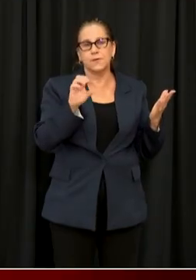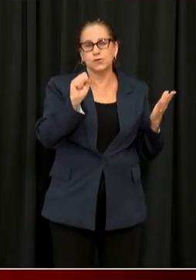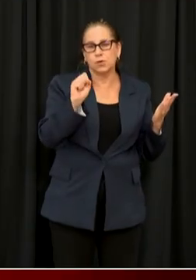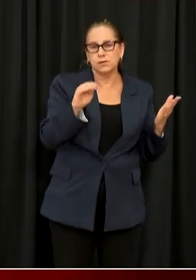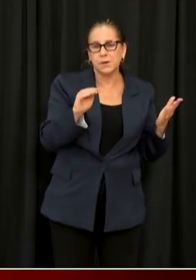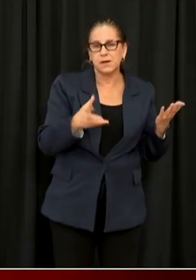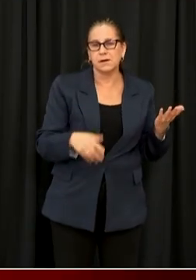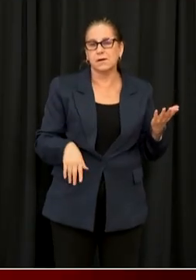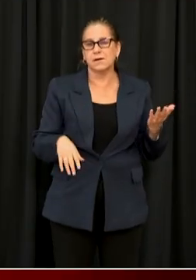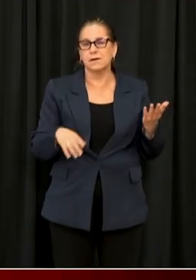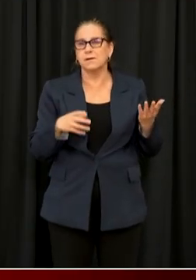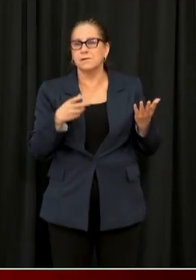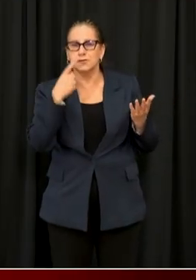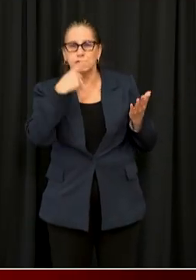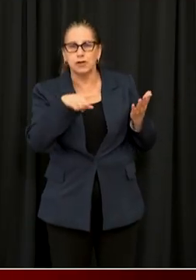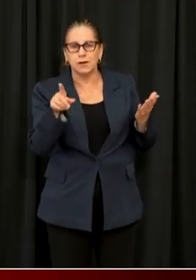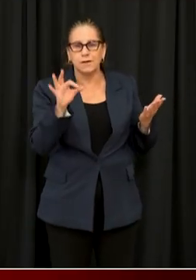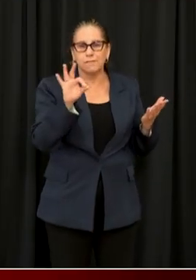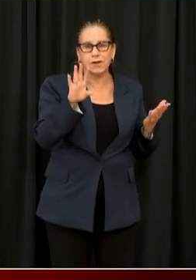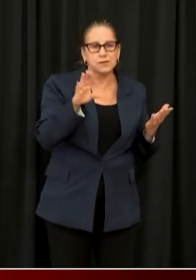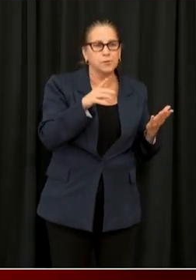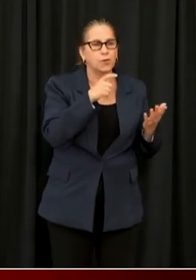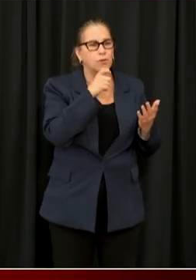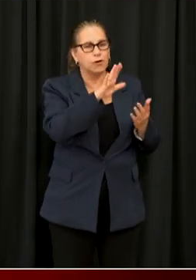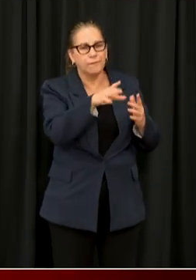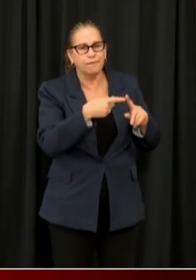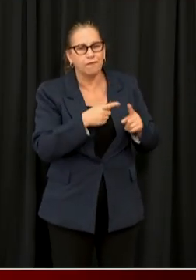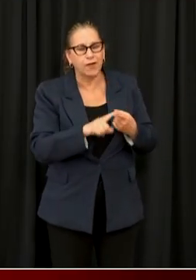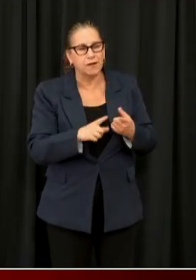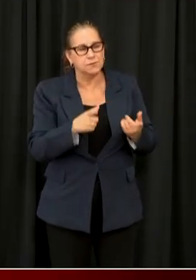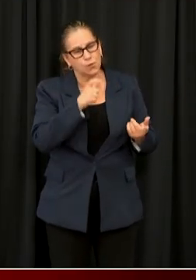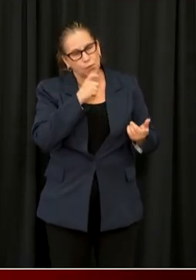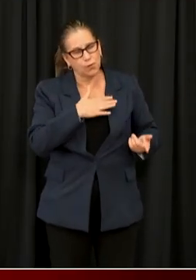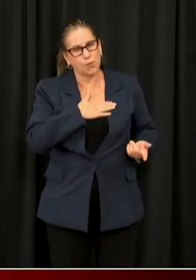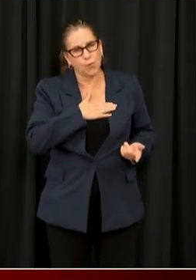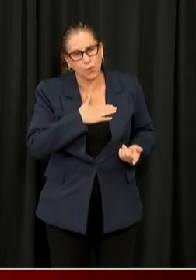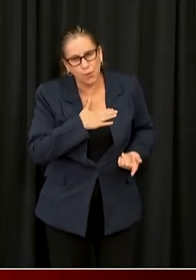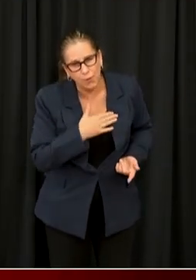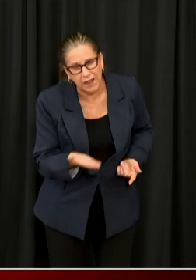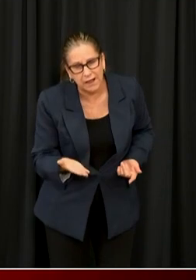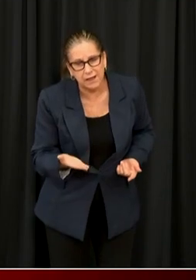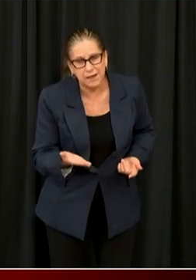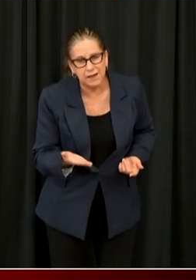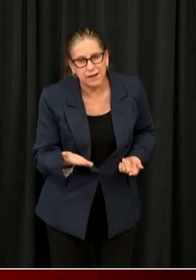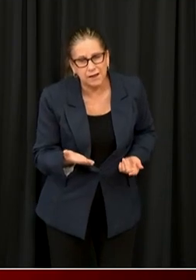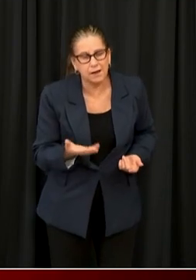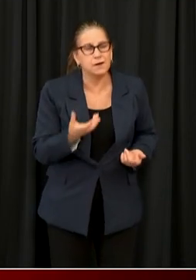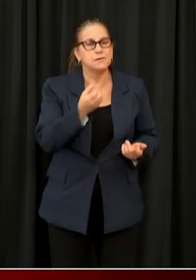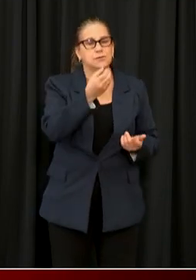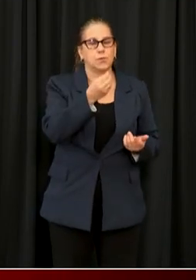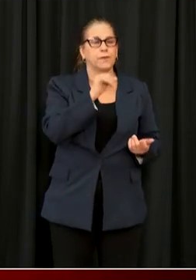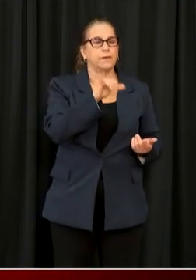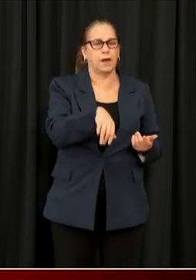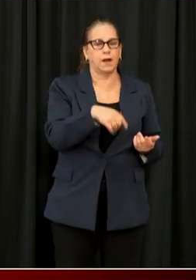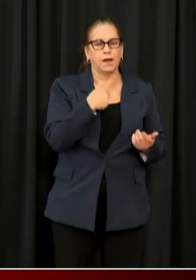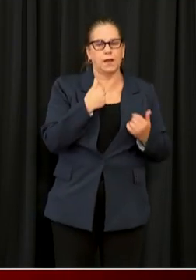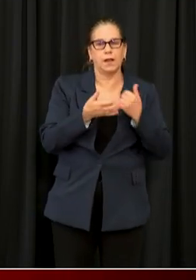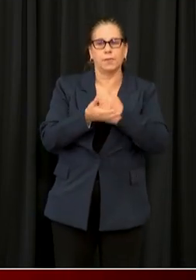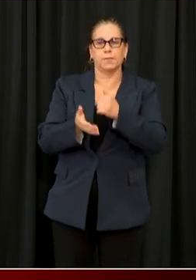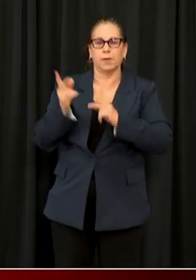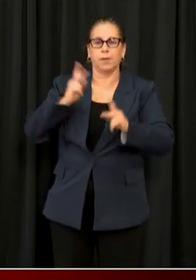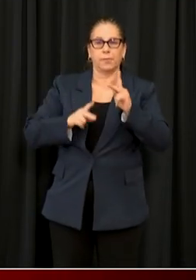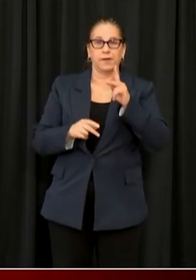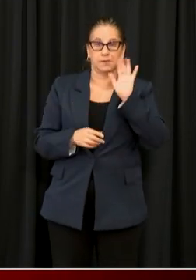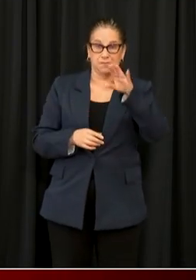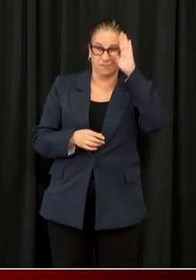information so that we're able to really reach people who were potential exposures. So I would say that to the work, that my experience has